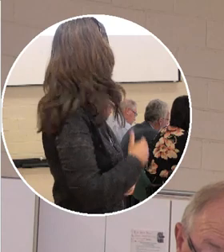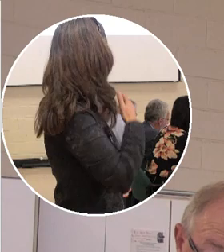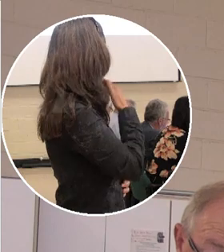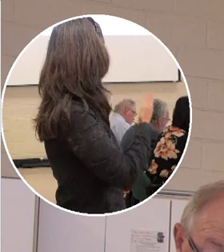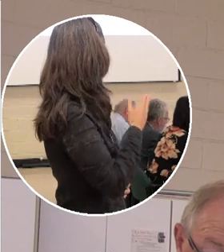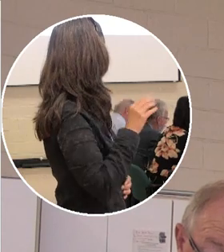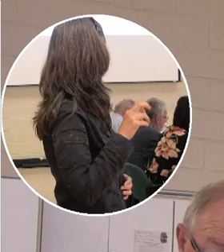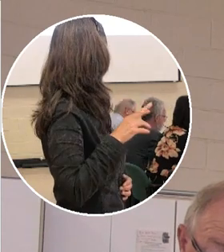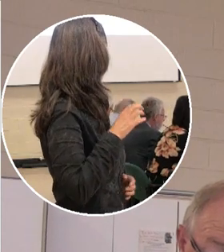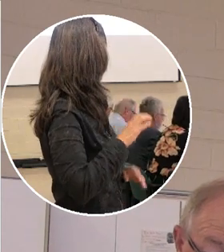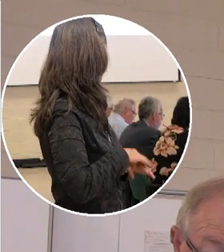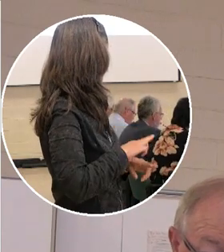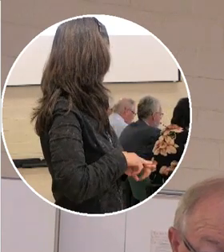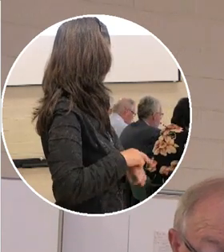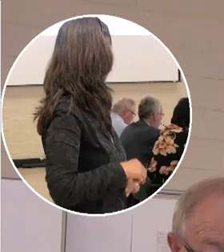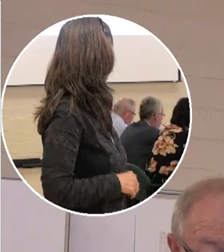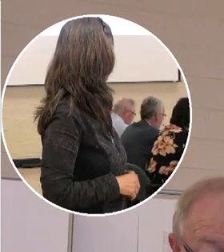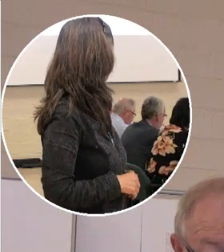Chair.